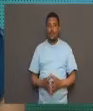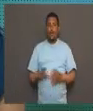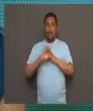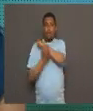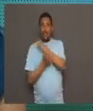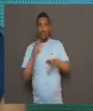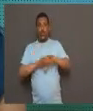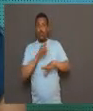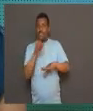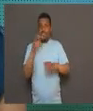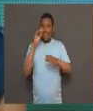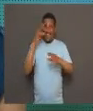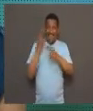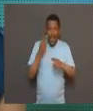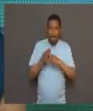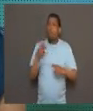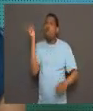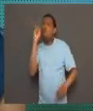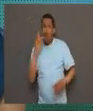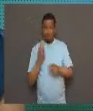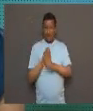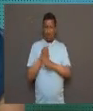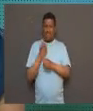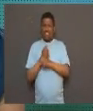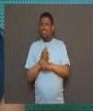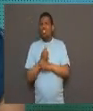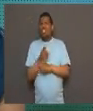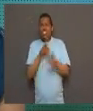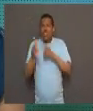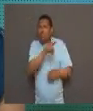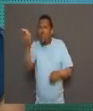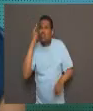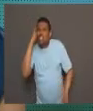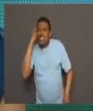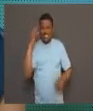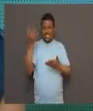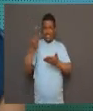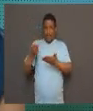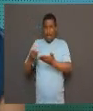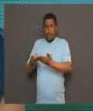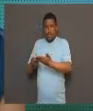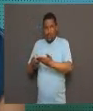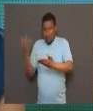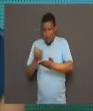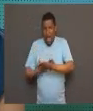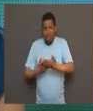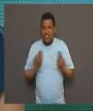Based on its name, what purpose do you think a sketch map